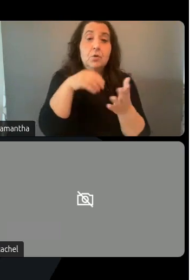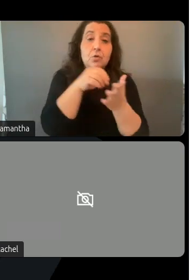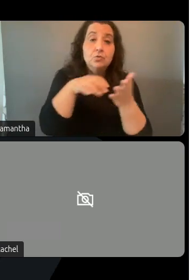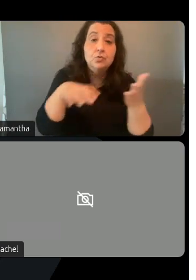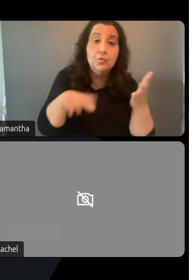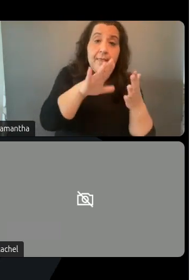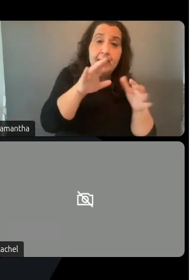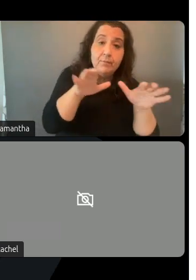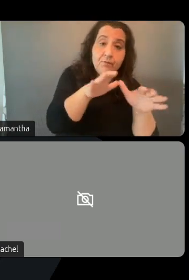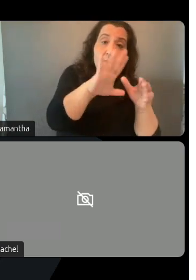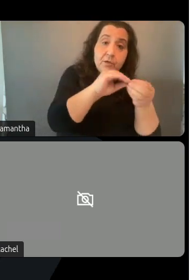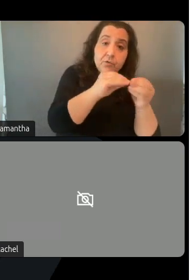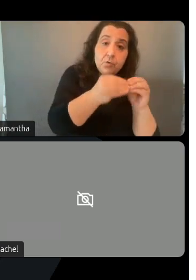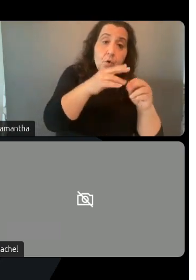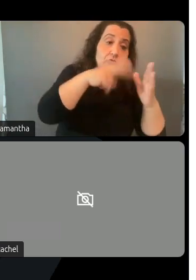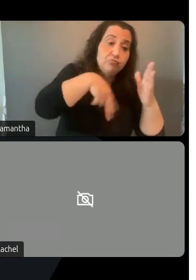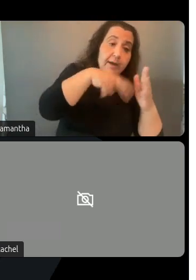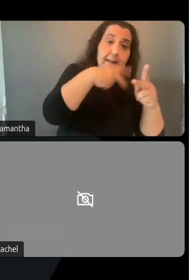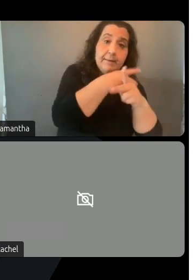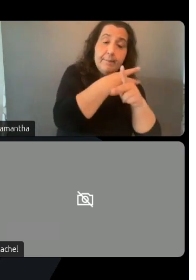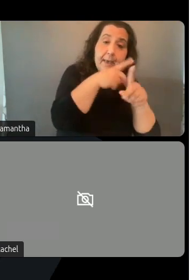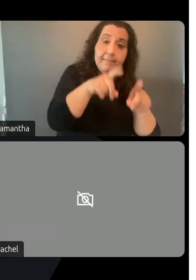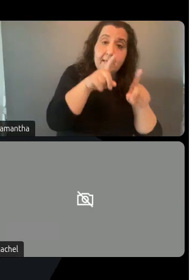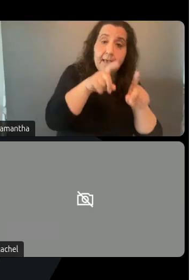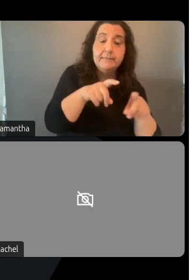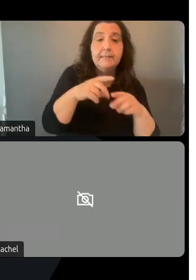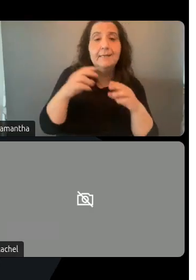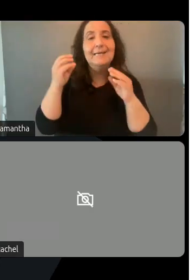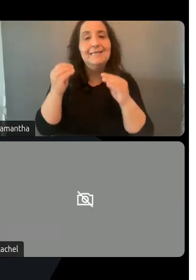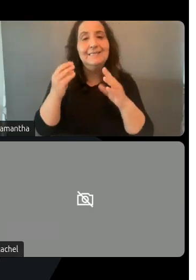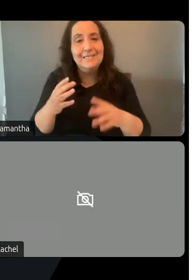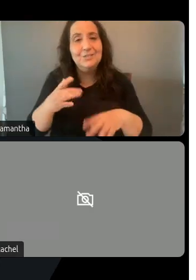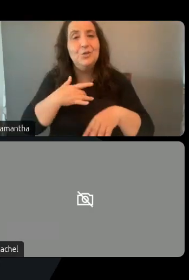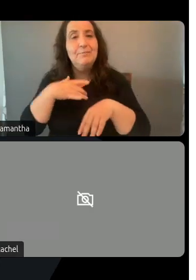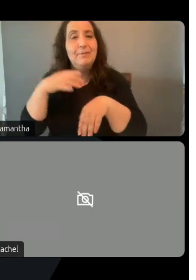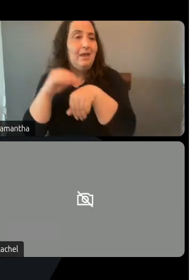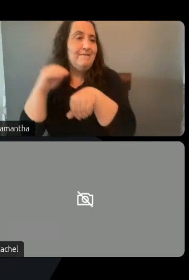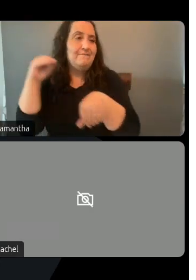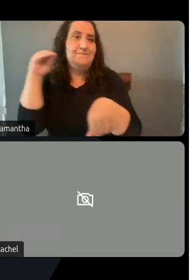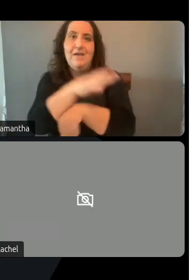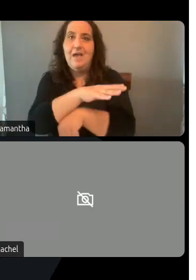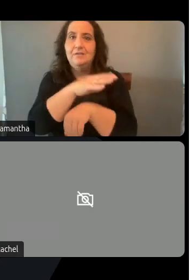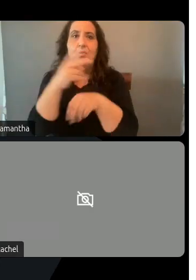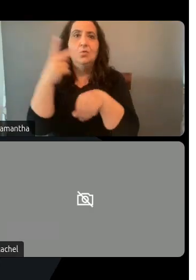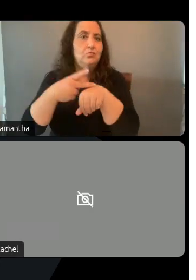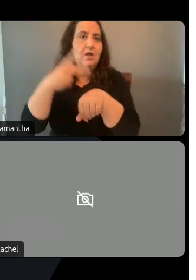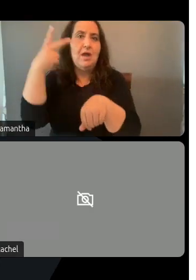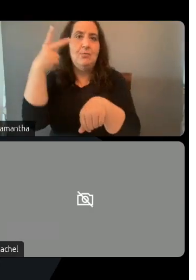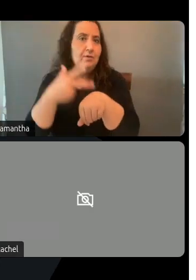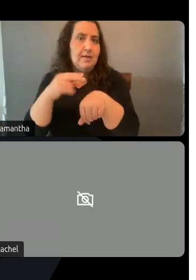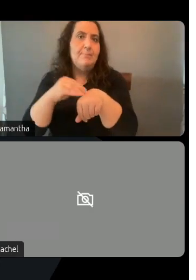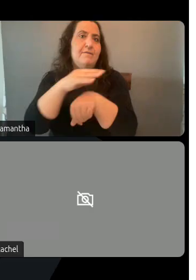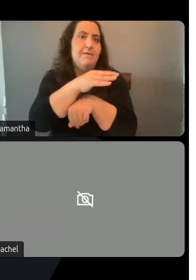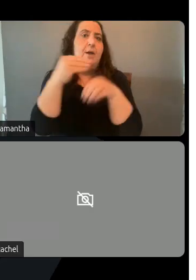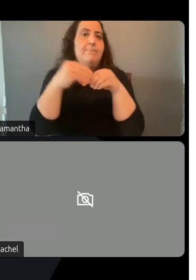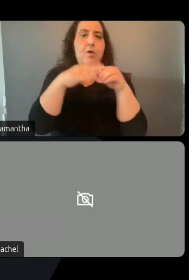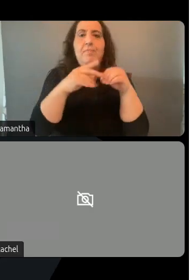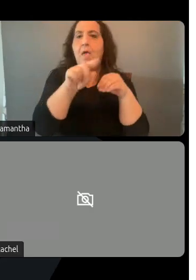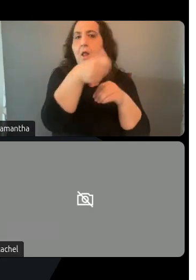math tests, teachers have 2 to 3 times the effect of any other school factor, including